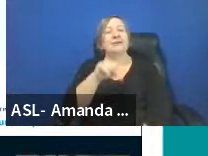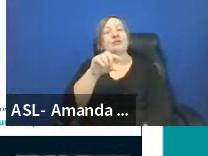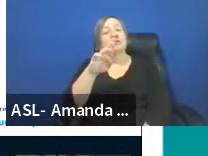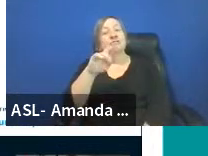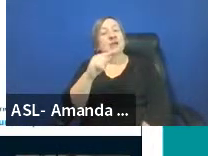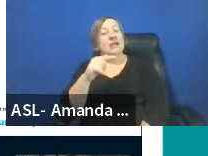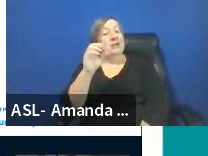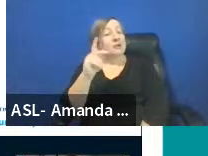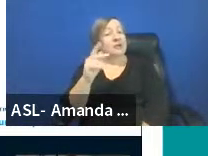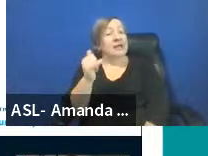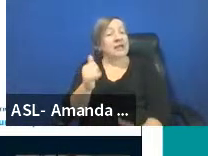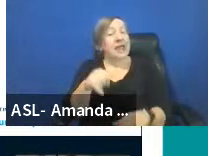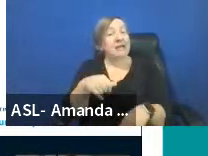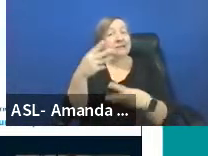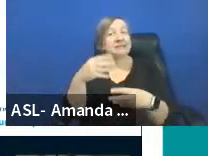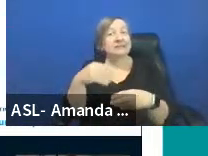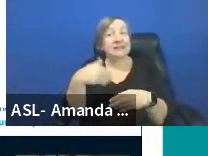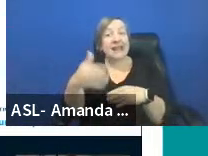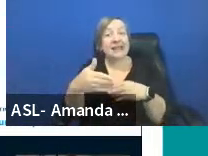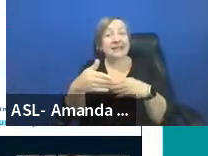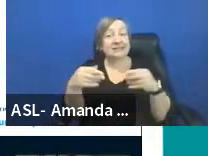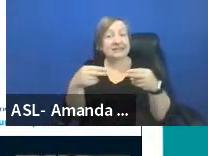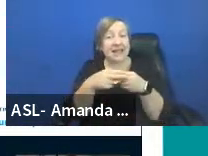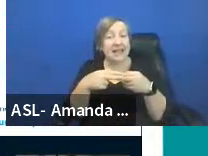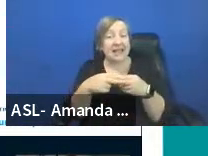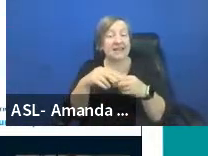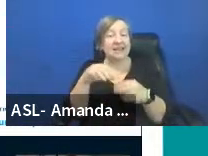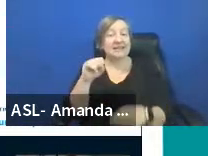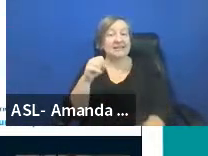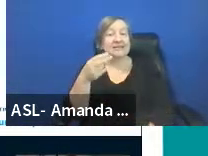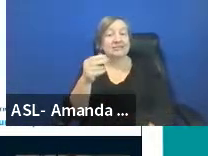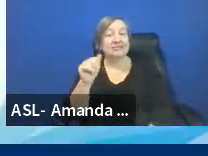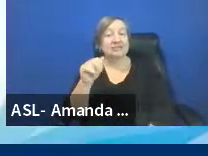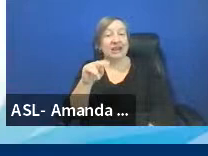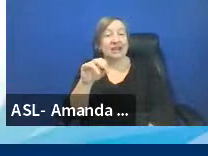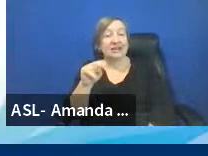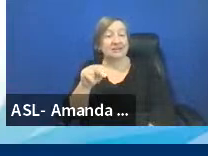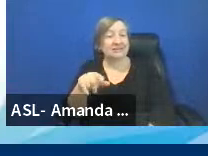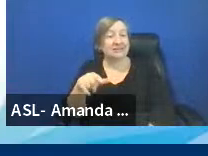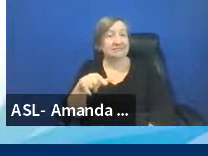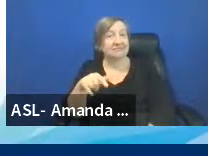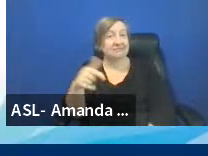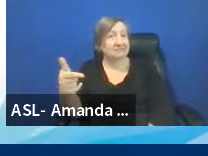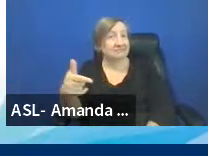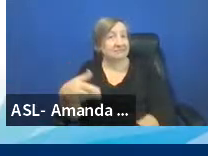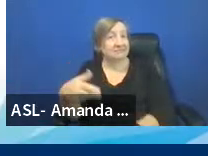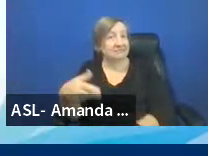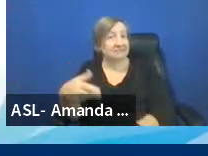don't we pull up the next slide and have Shannon take over.